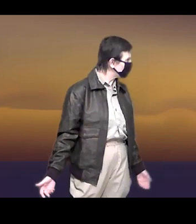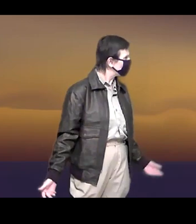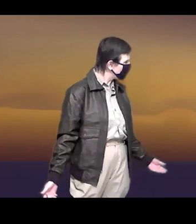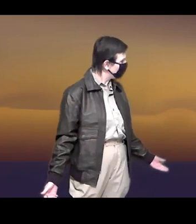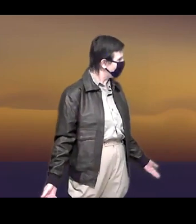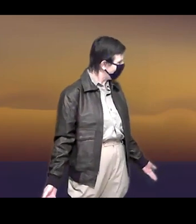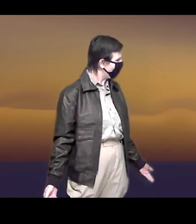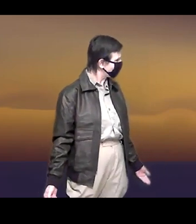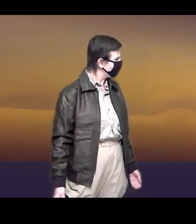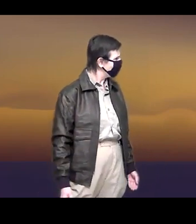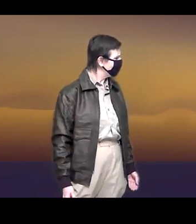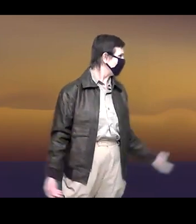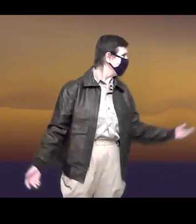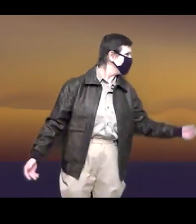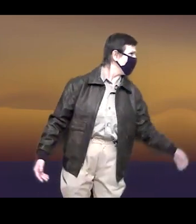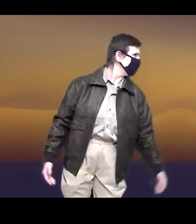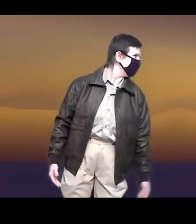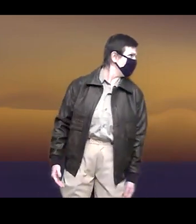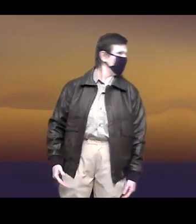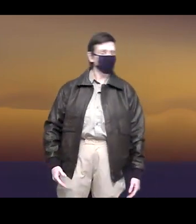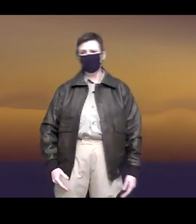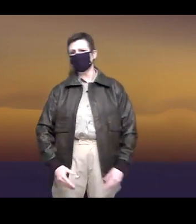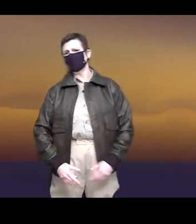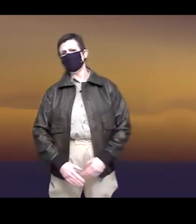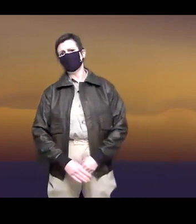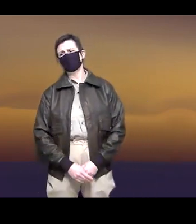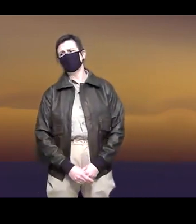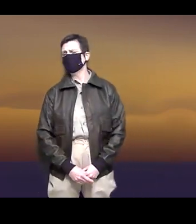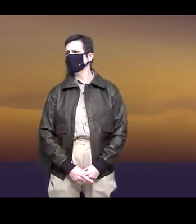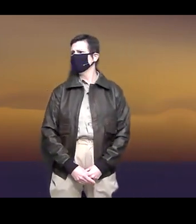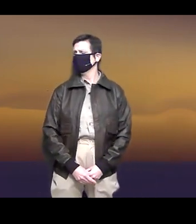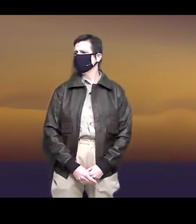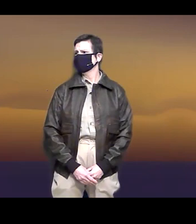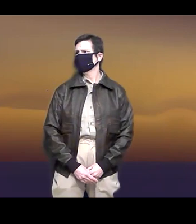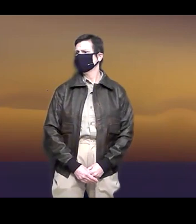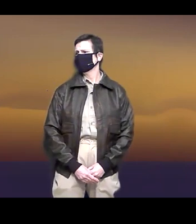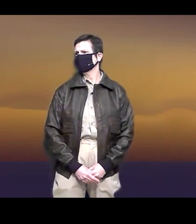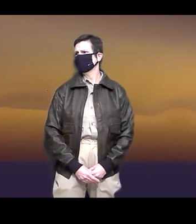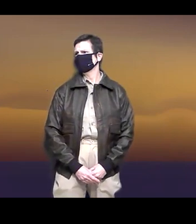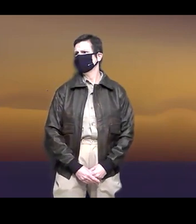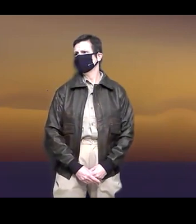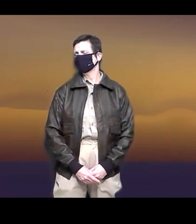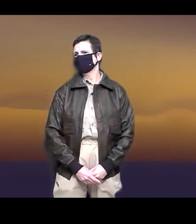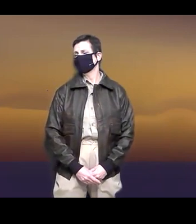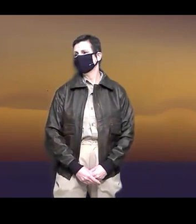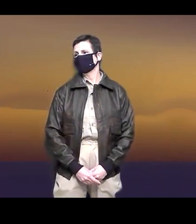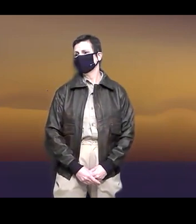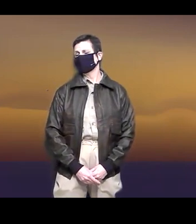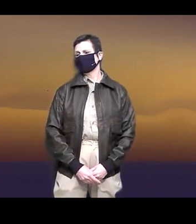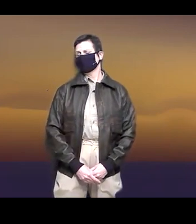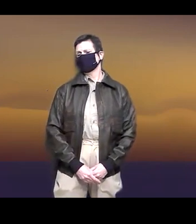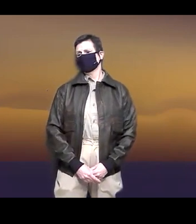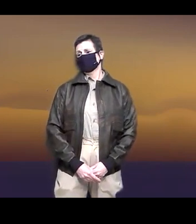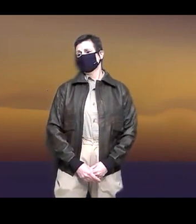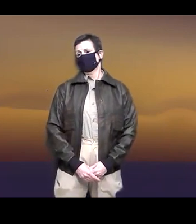arms. Treat them like that. And get your own goddamn home. But I'd be turning down this cozy getaway my